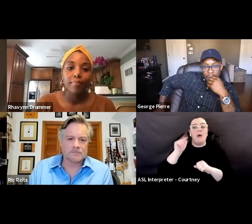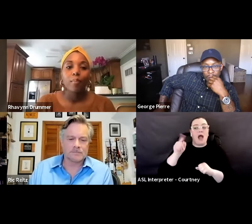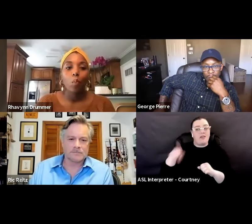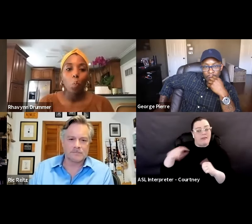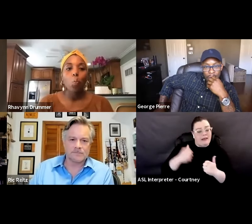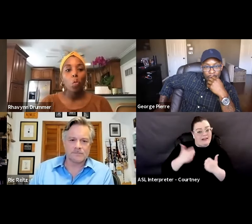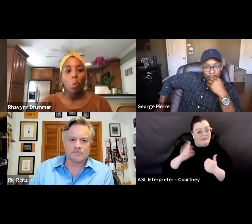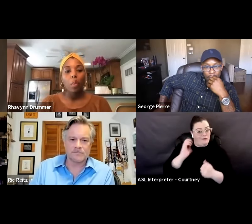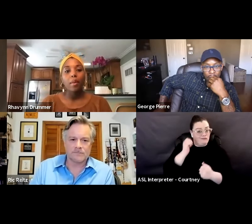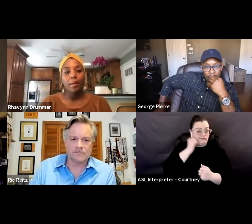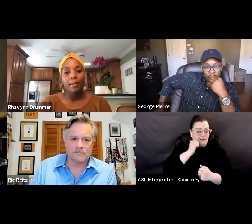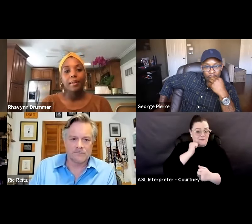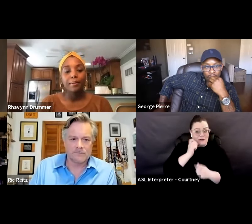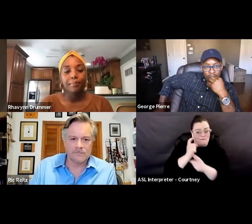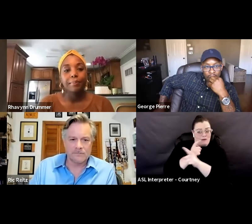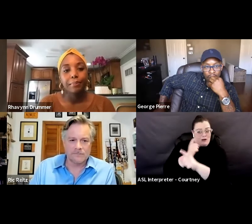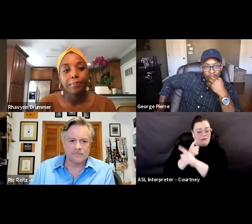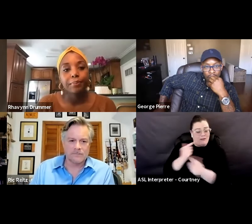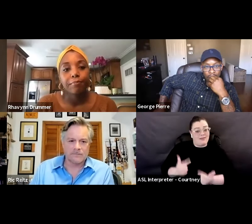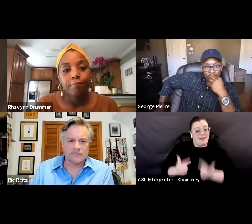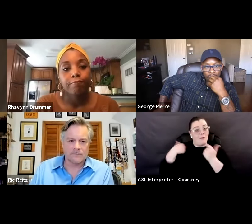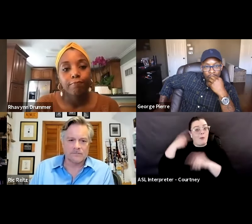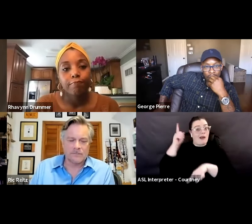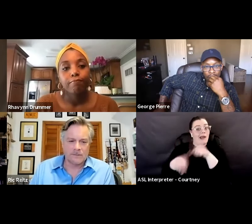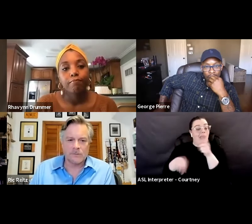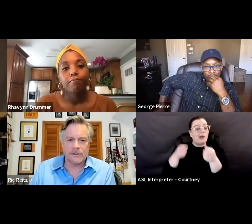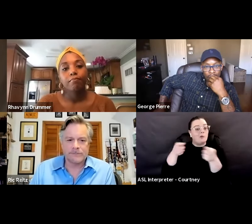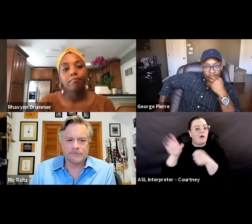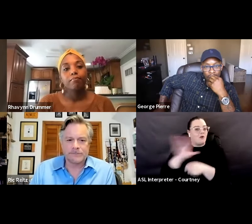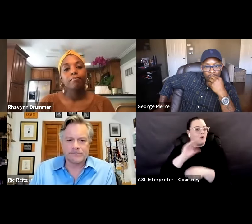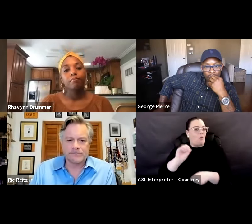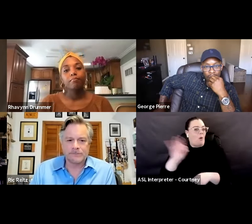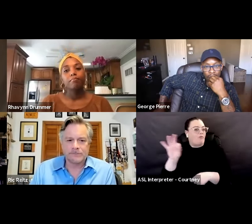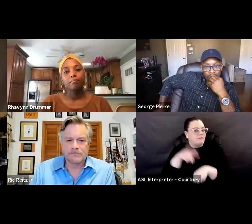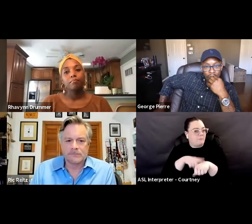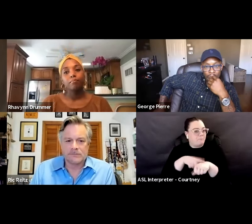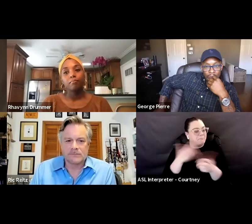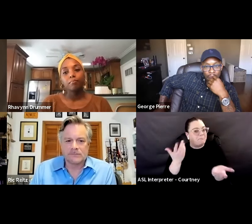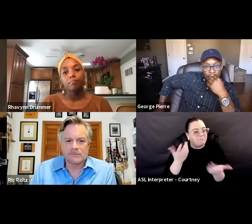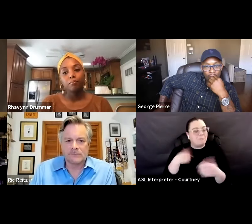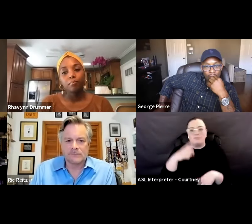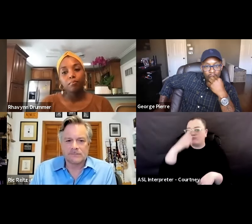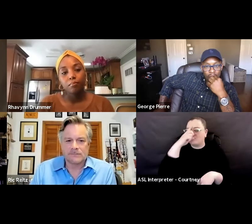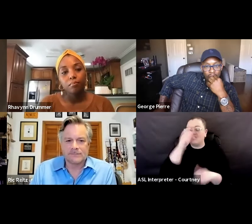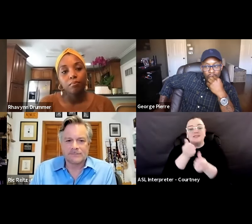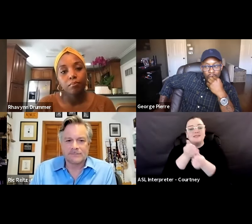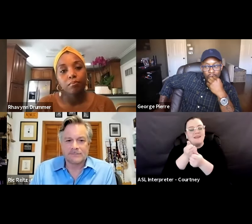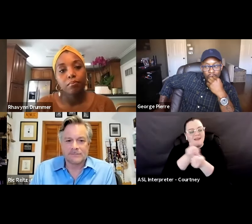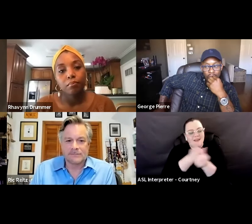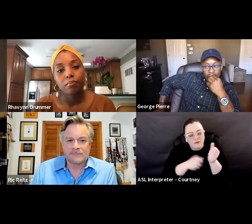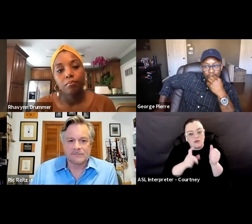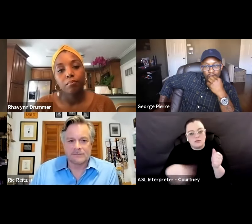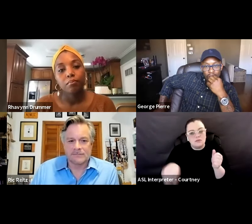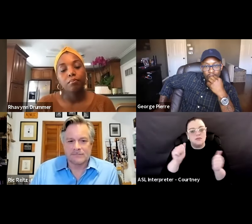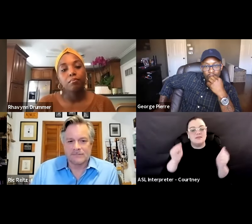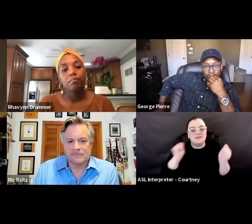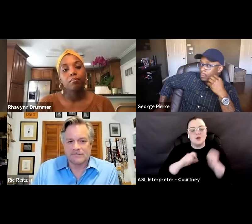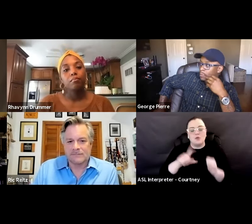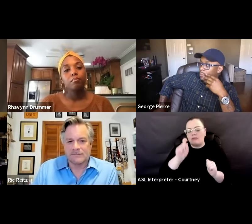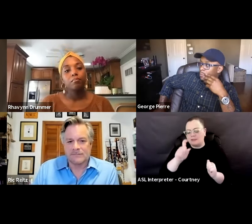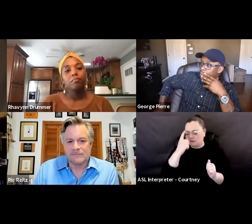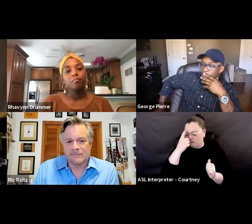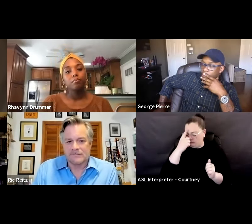we can't control that time and what they're doing. But I think every actor really needs to realize that the only way that